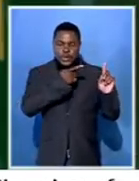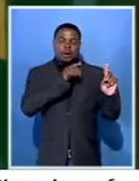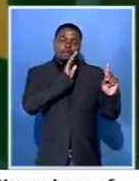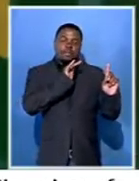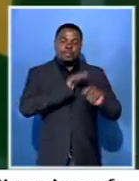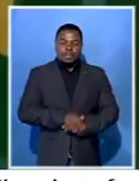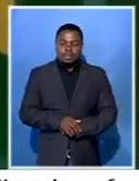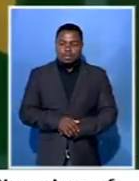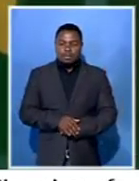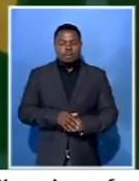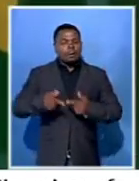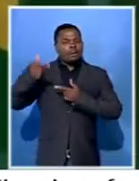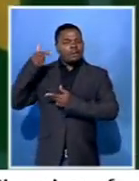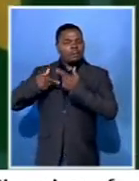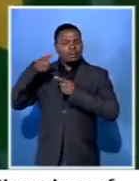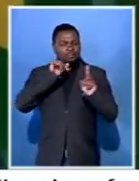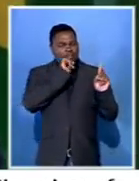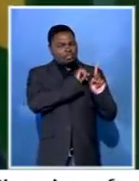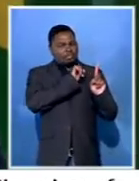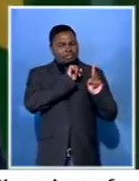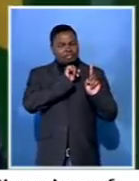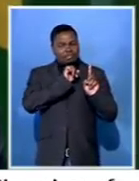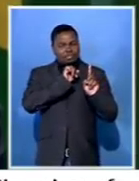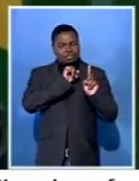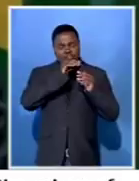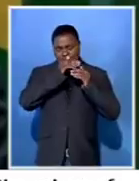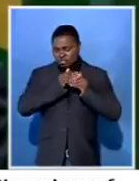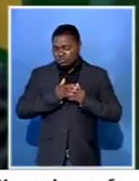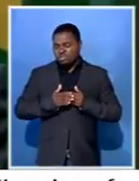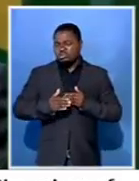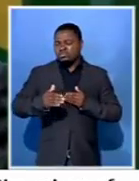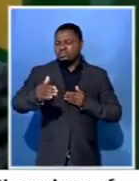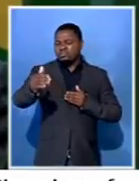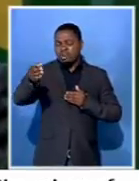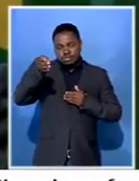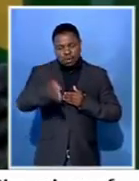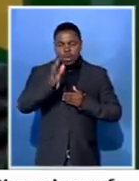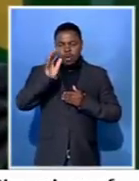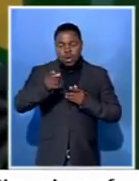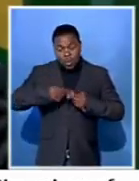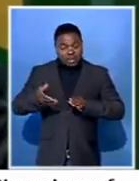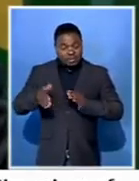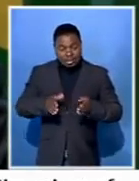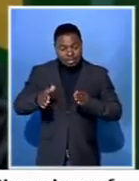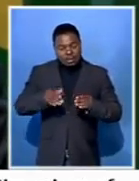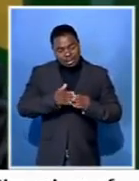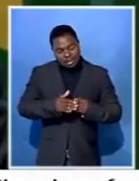whose remarkable legacy will endure long after all of us are gone.